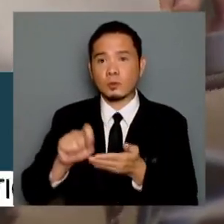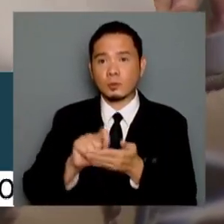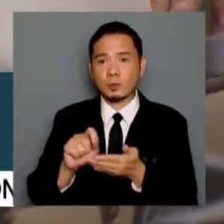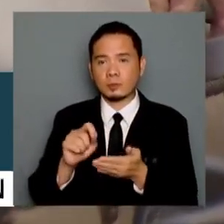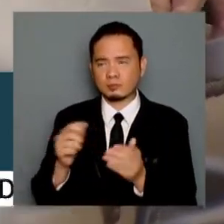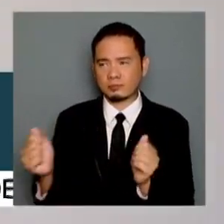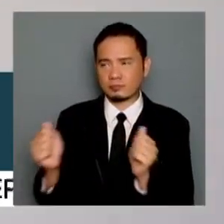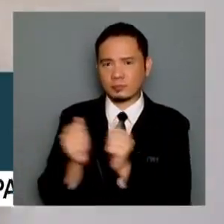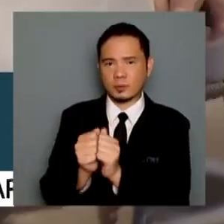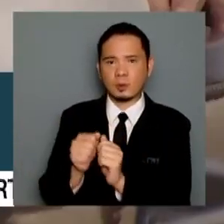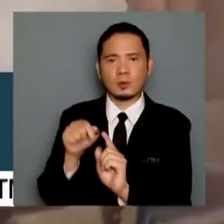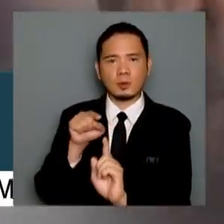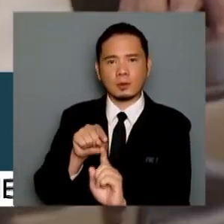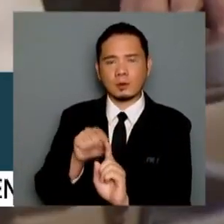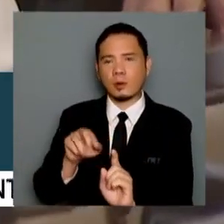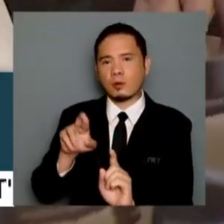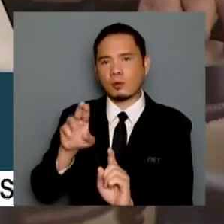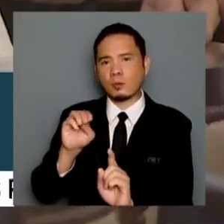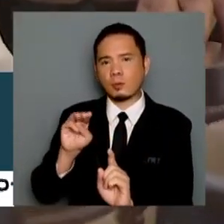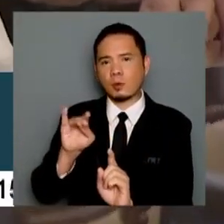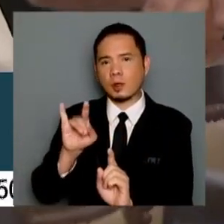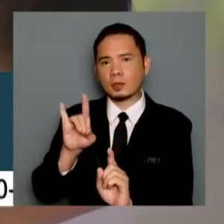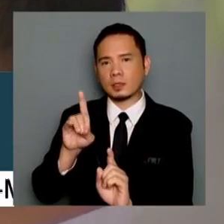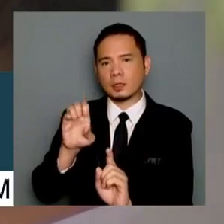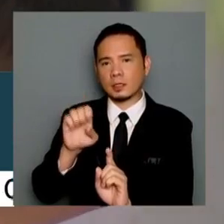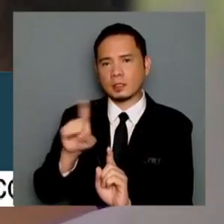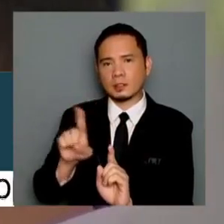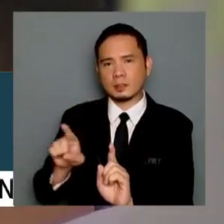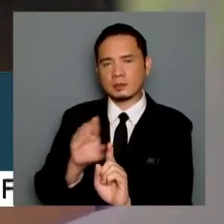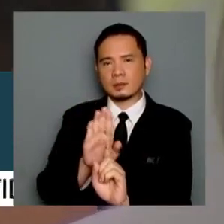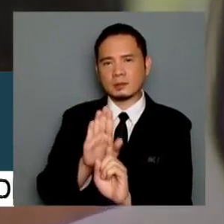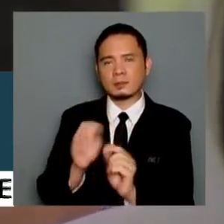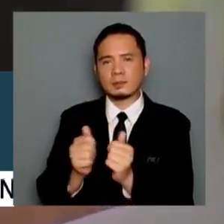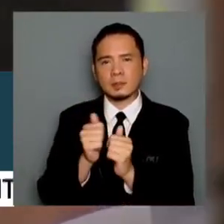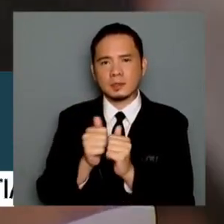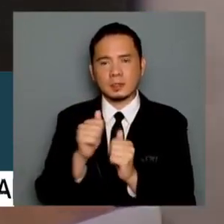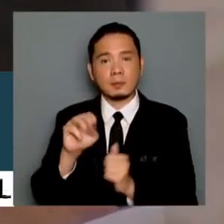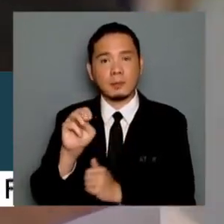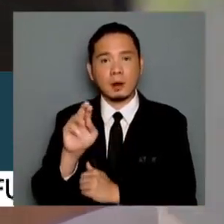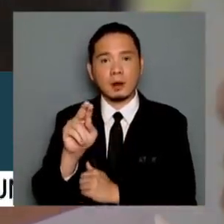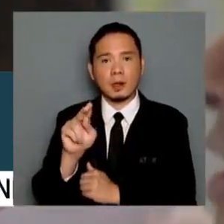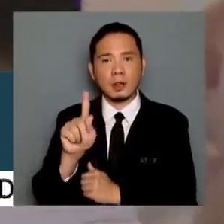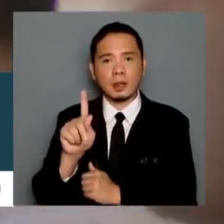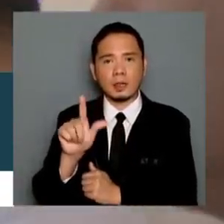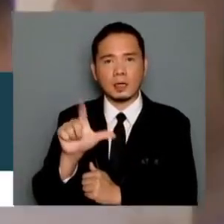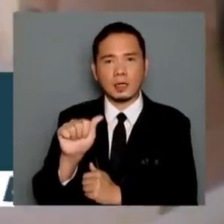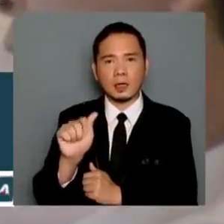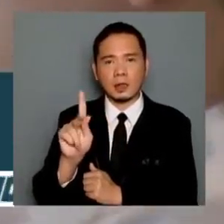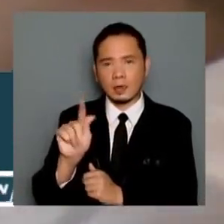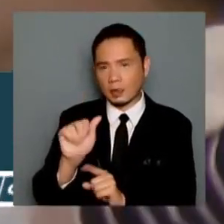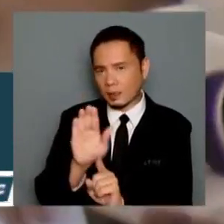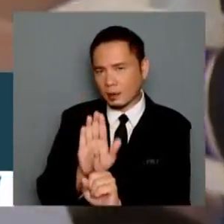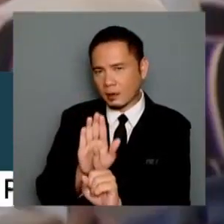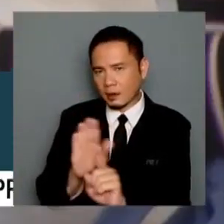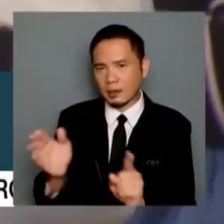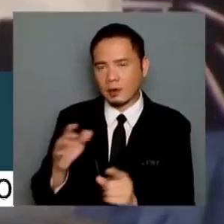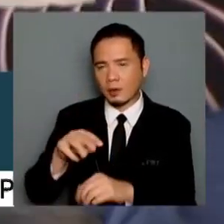of the Maharlika Wealth Fund. So let's listen into their statement from the bicameral meeting.